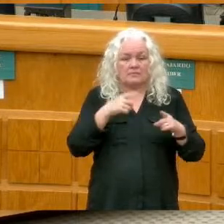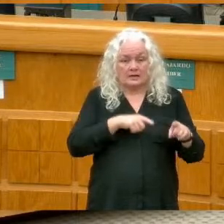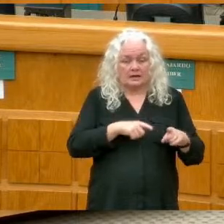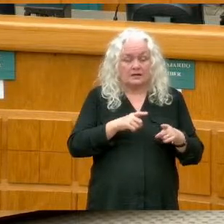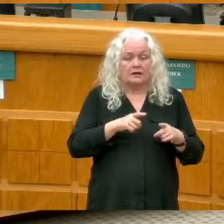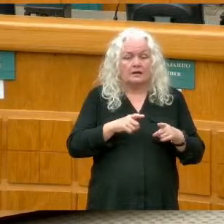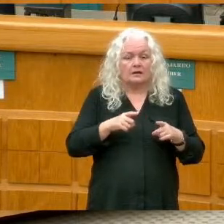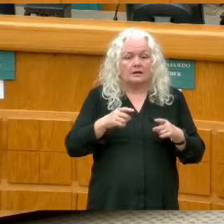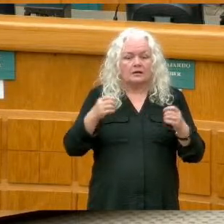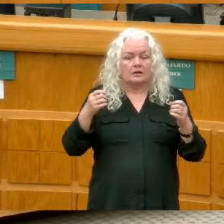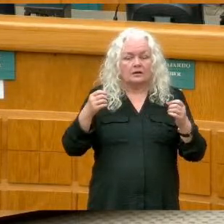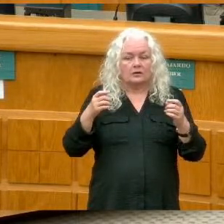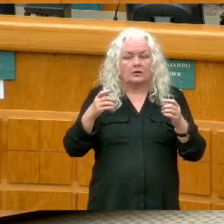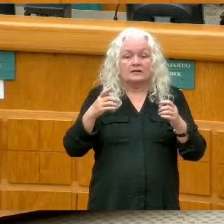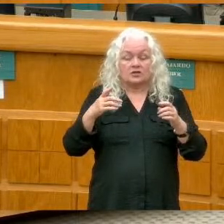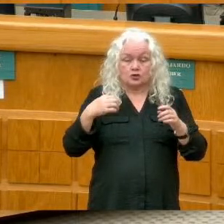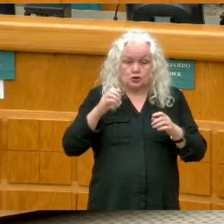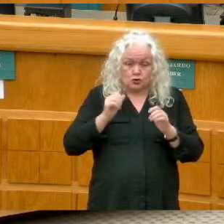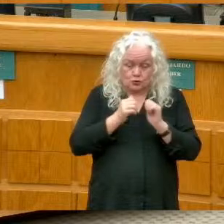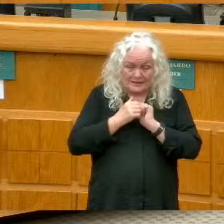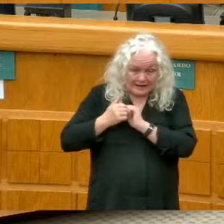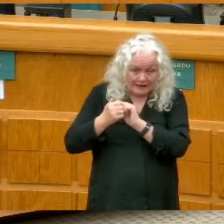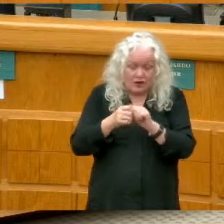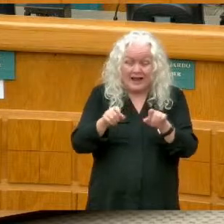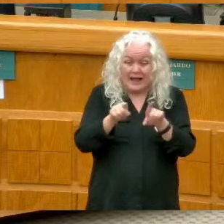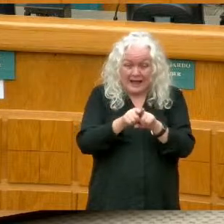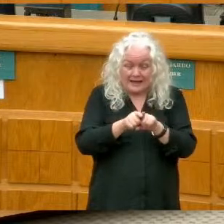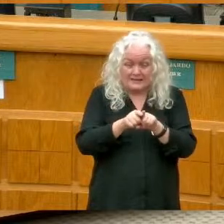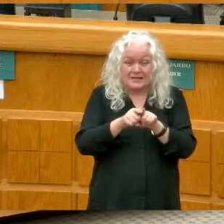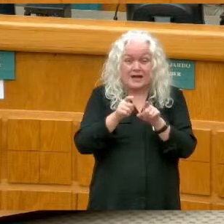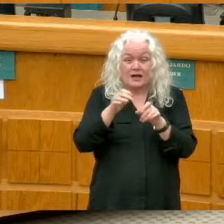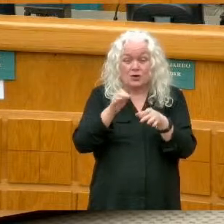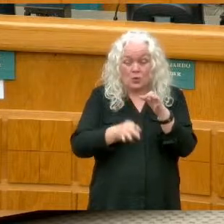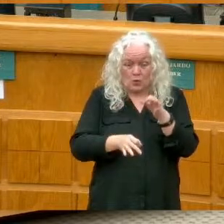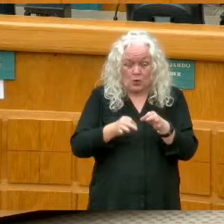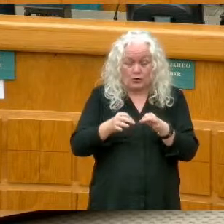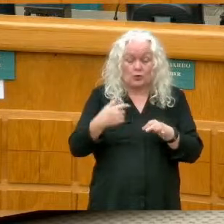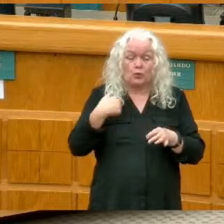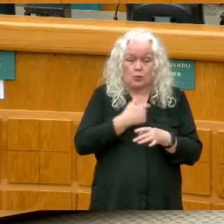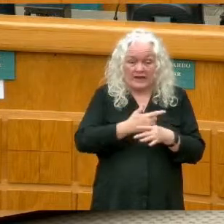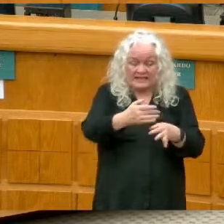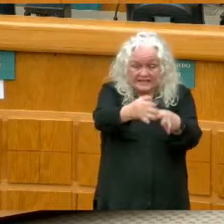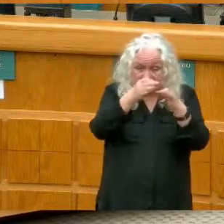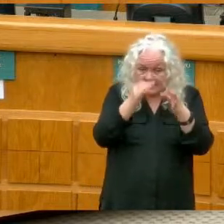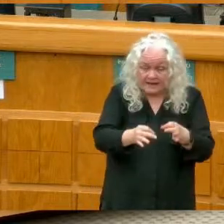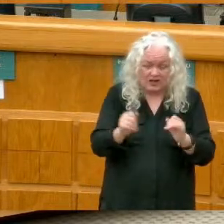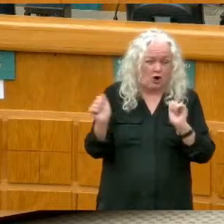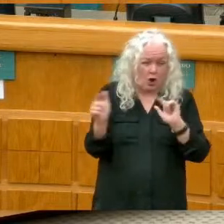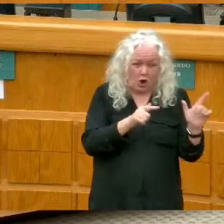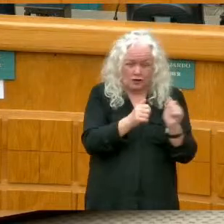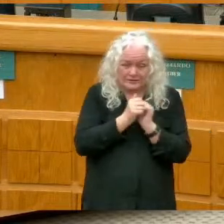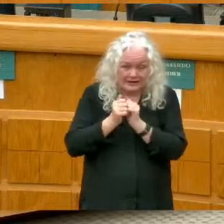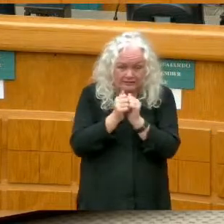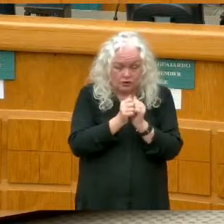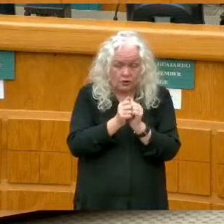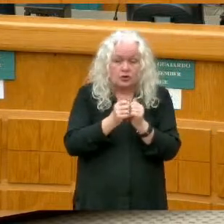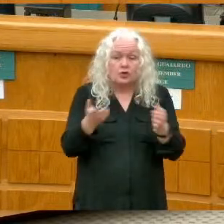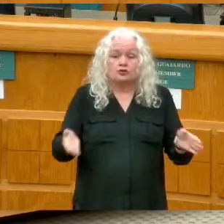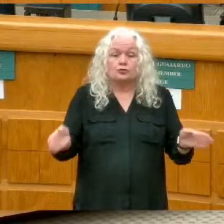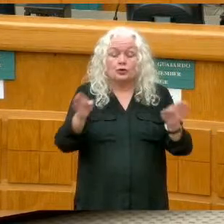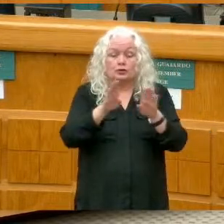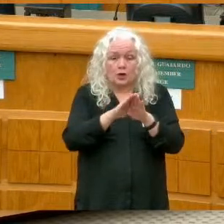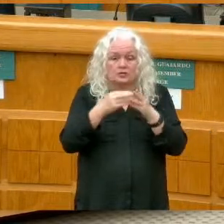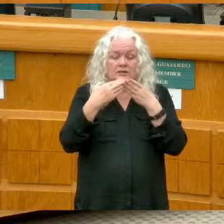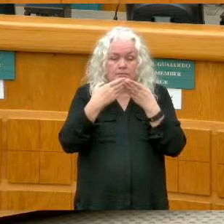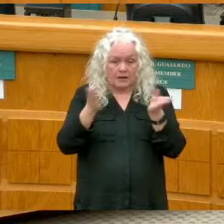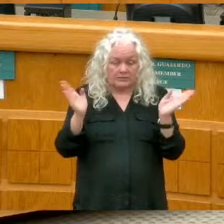exercise together as a court, unified, our authority to close areas of the public beach under our state-approved Nueces